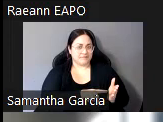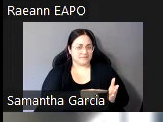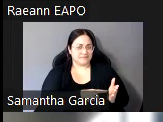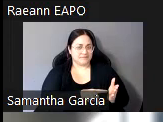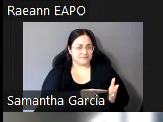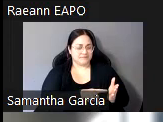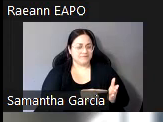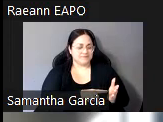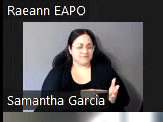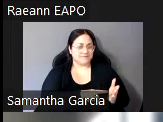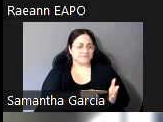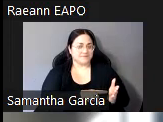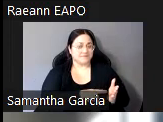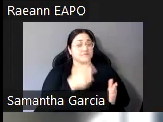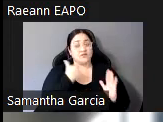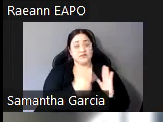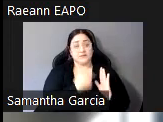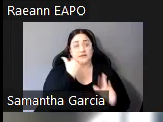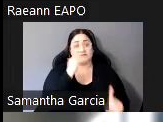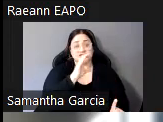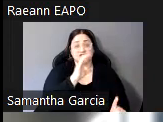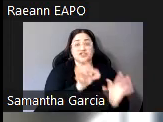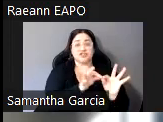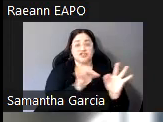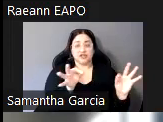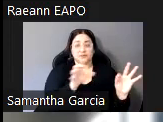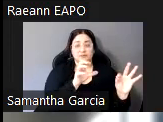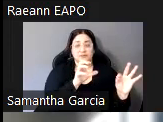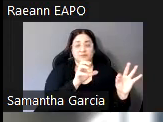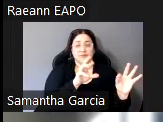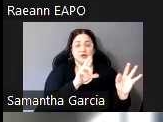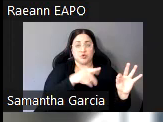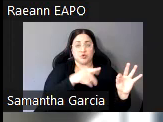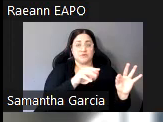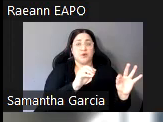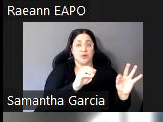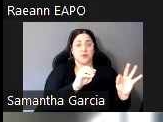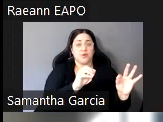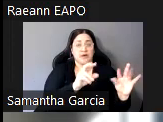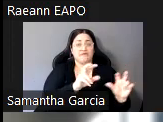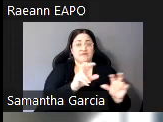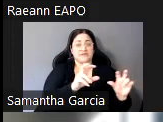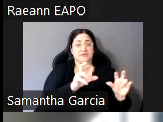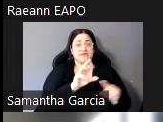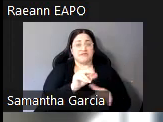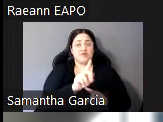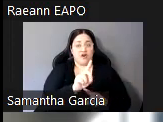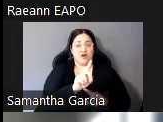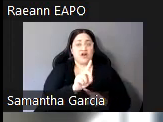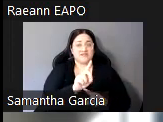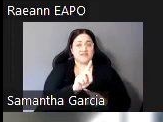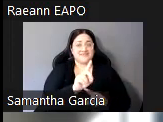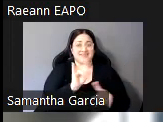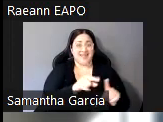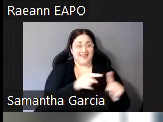the top search results, which the fraudsters actually pay for to be on the top level. So you're actually communicating directly with these fraudsters. So